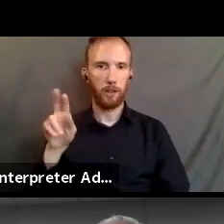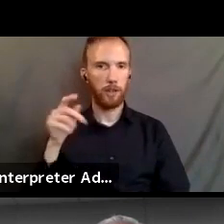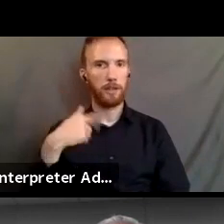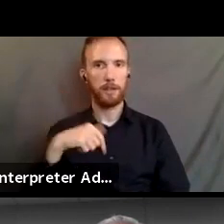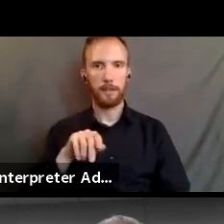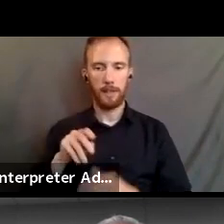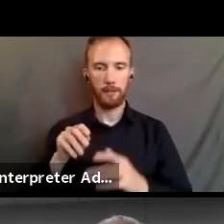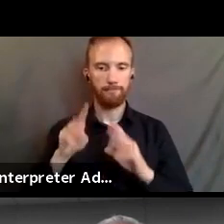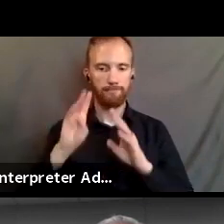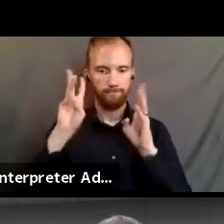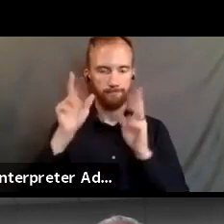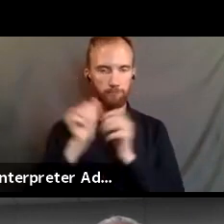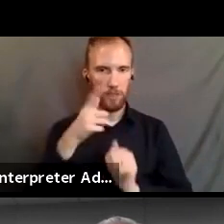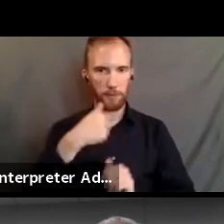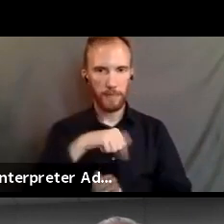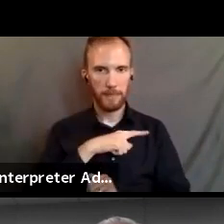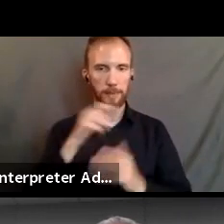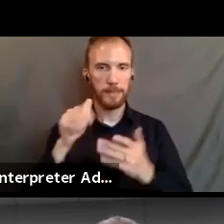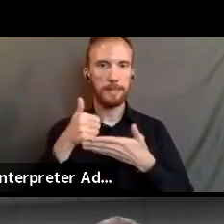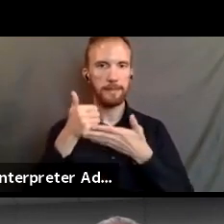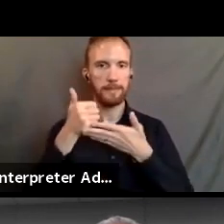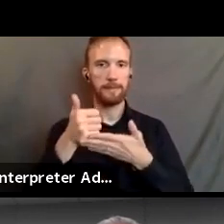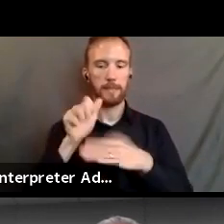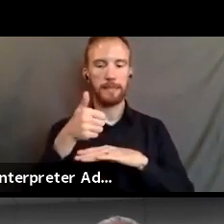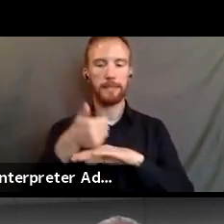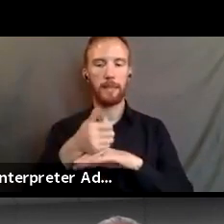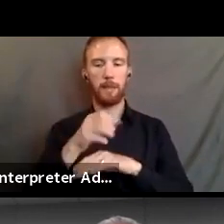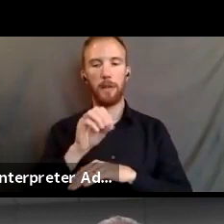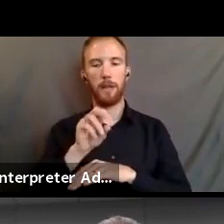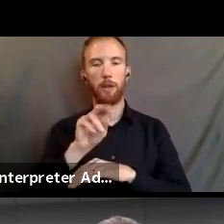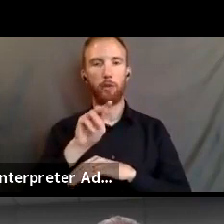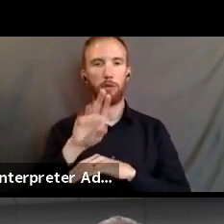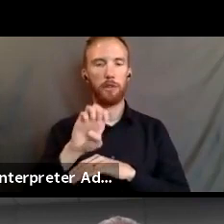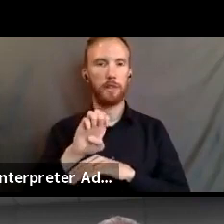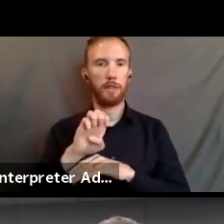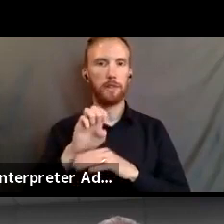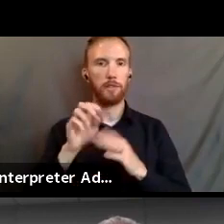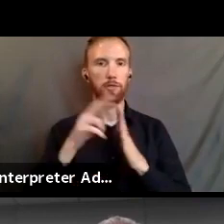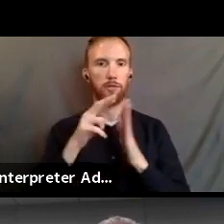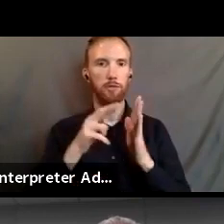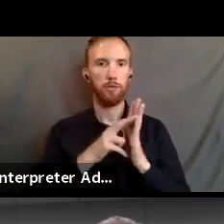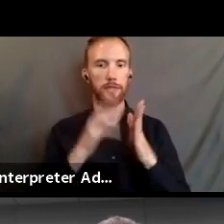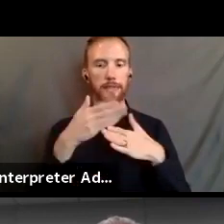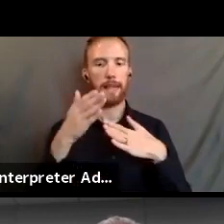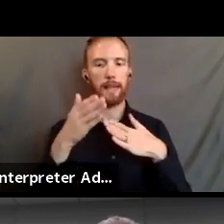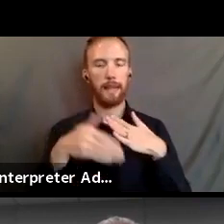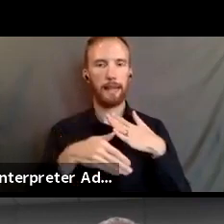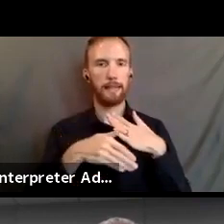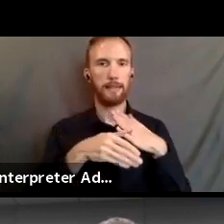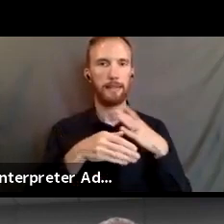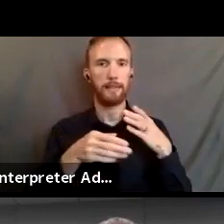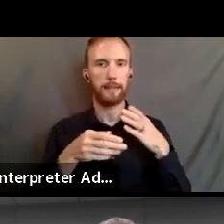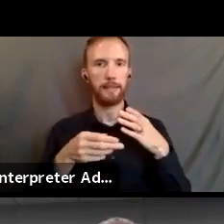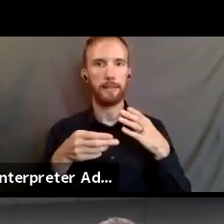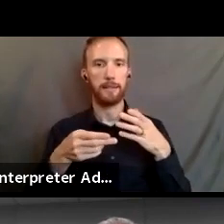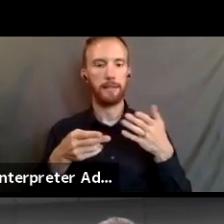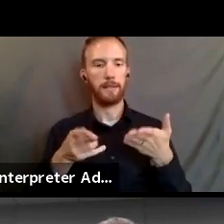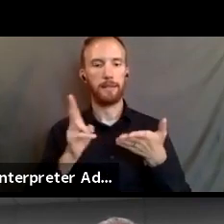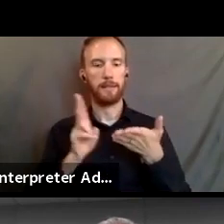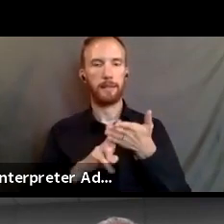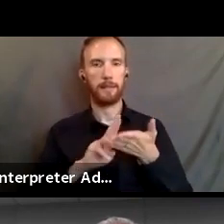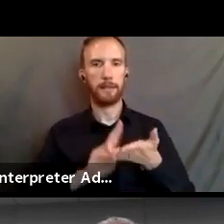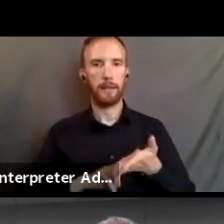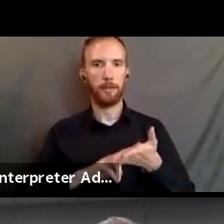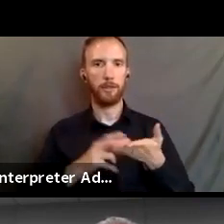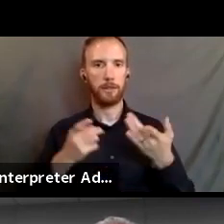ordinance to terminate the contract between cpd and the chicago public schools i did so after listening